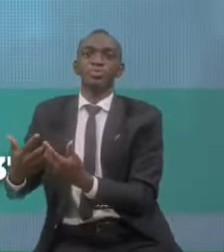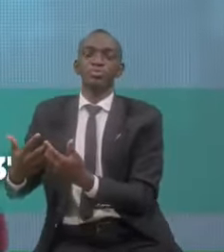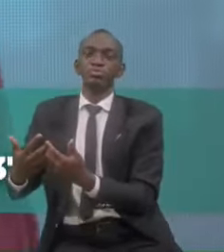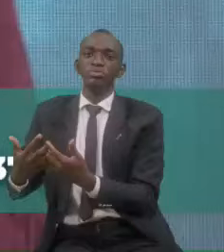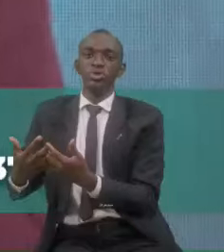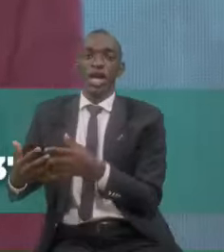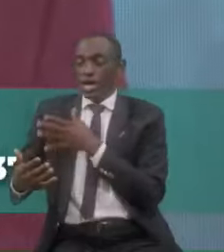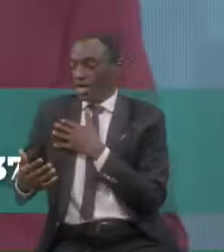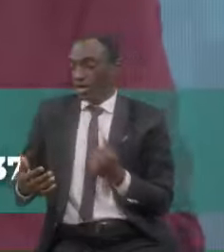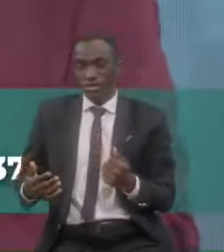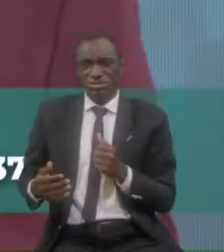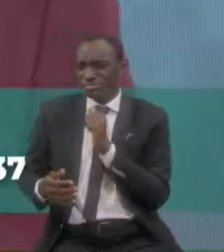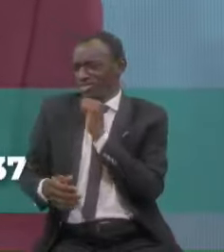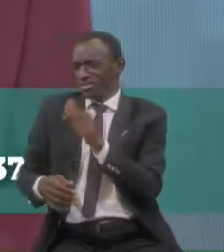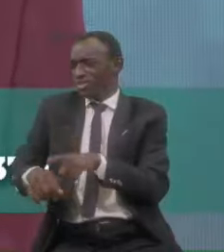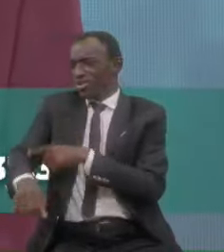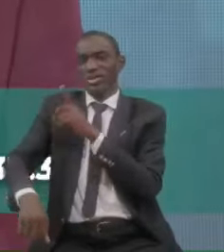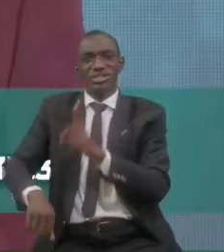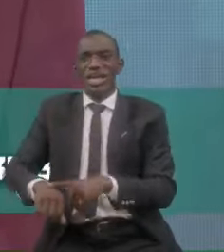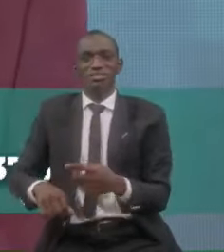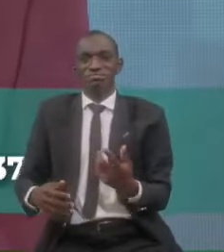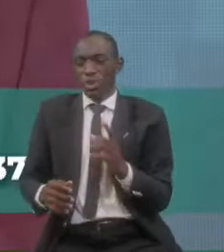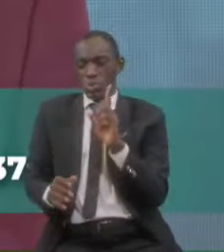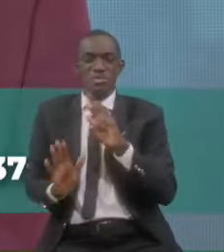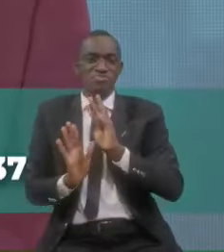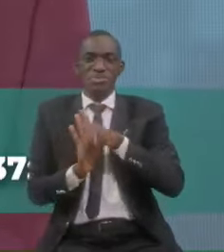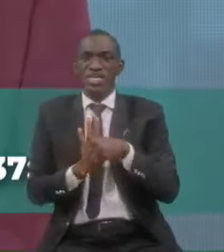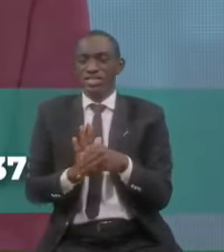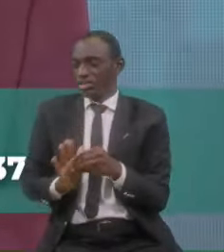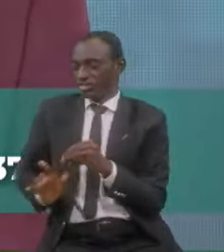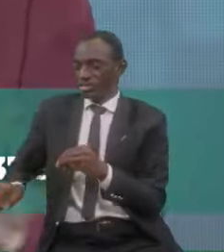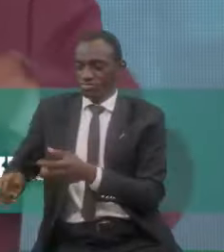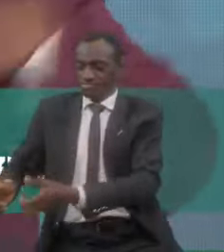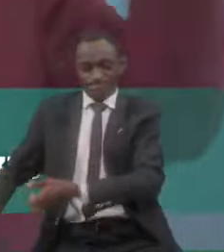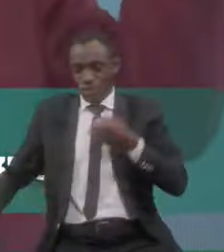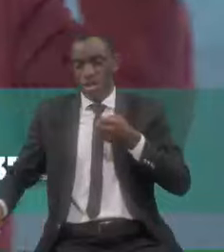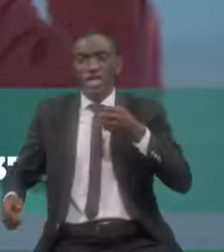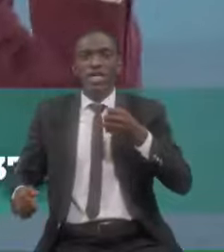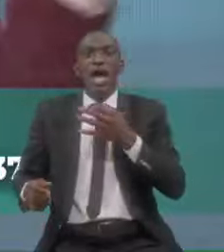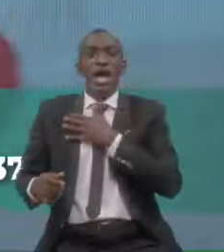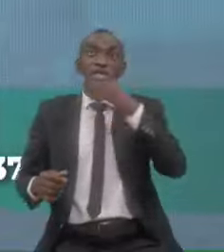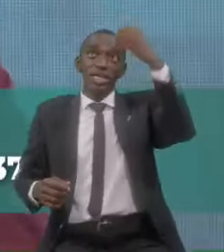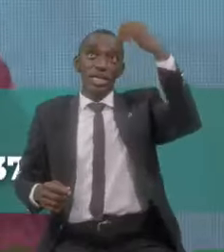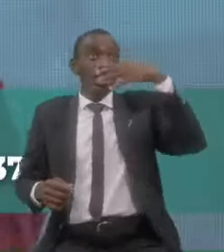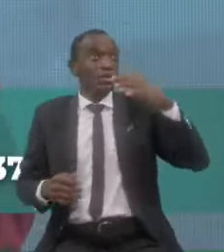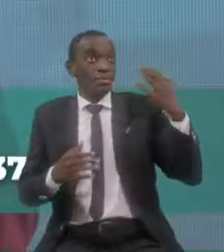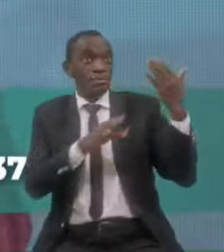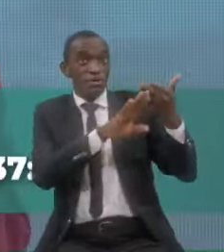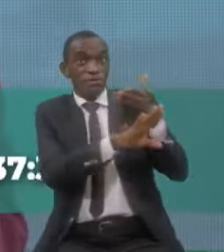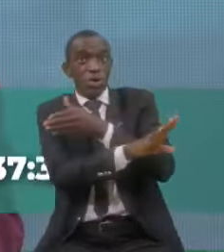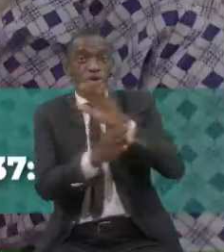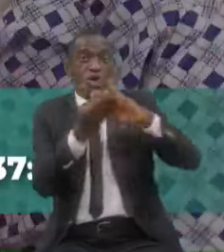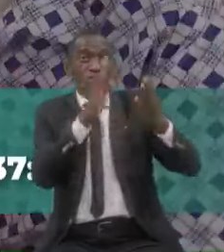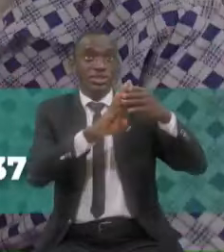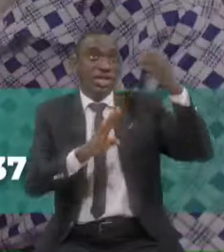it doesn't take more than a minute or two. And your light that has gone off will come back.